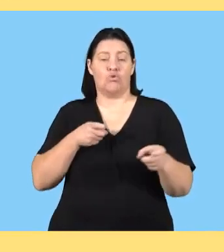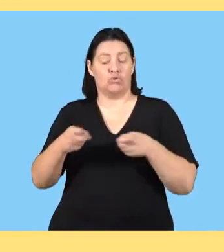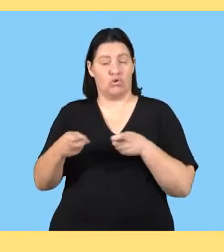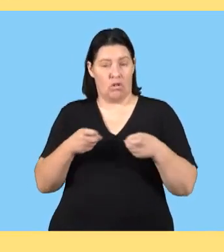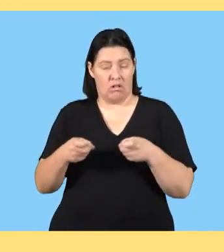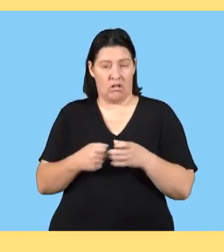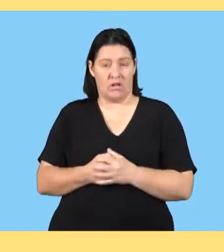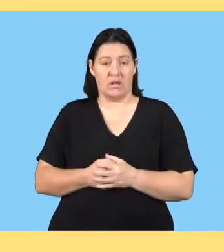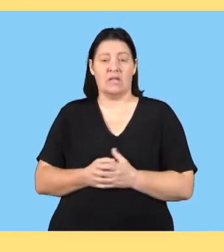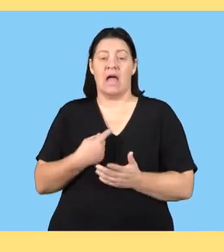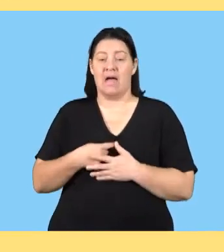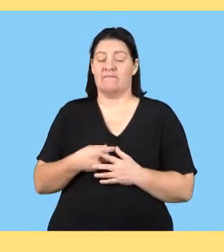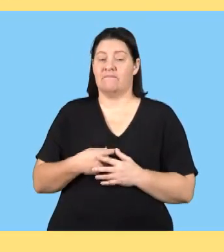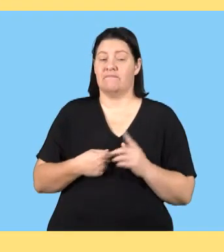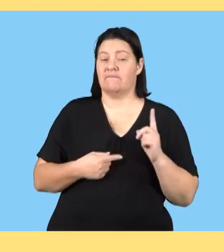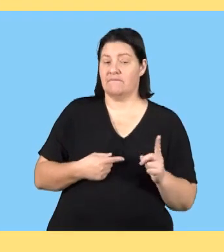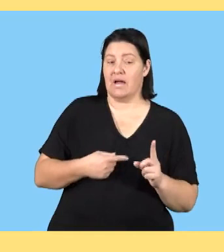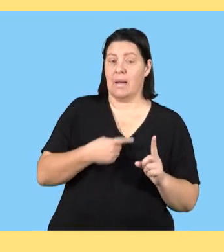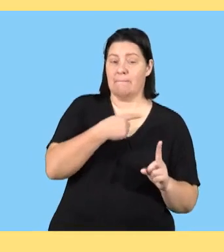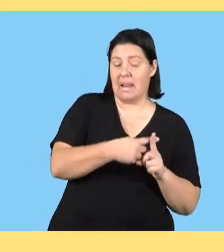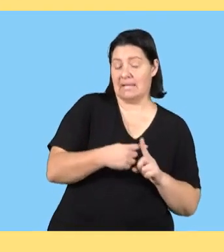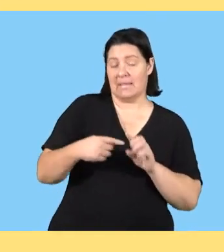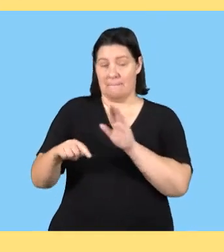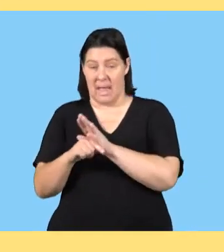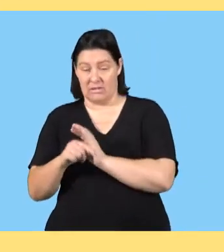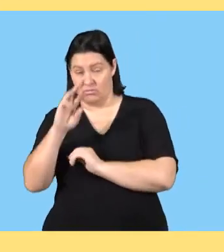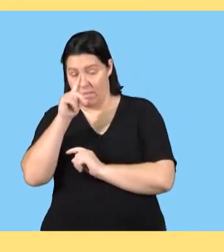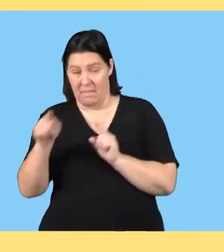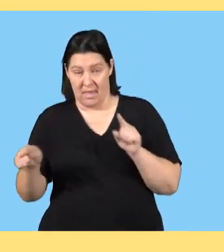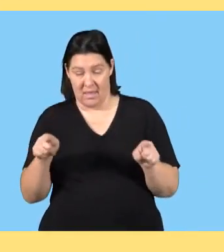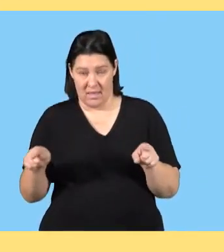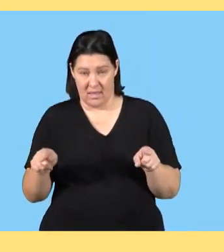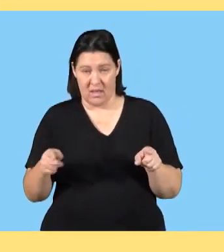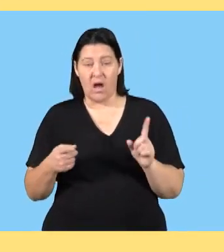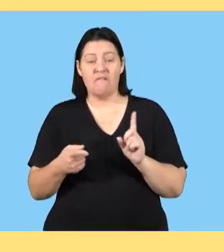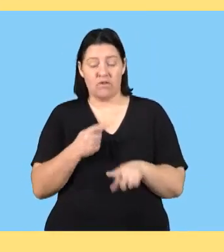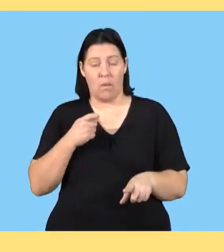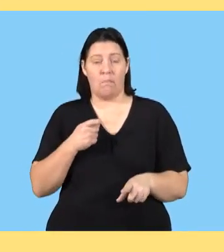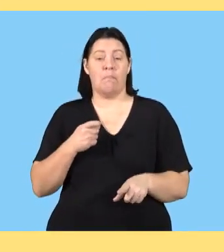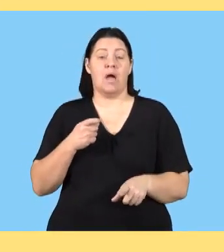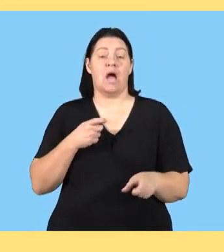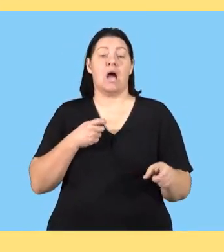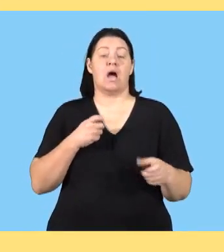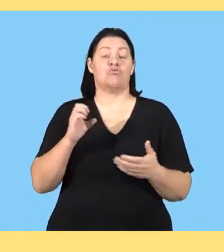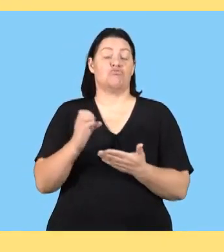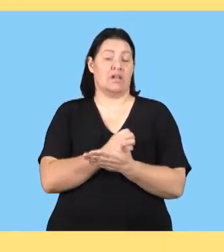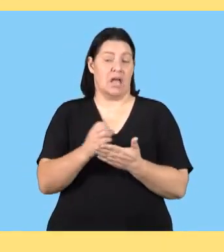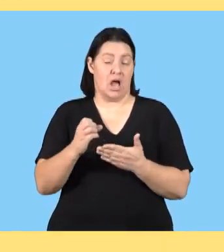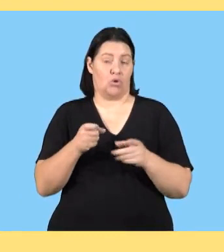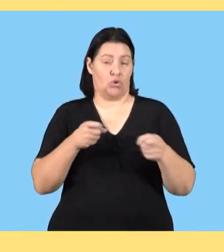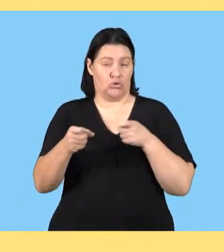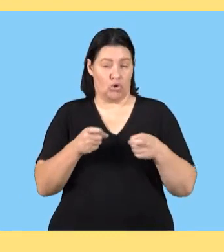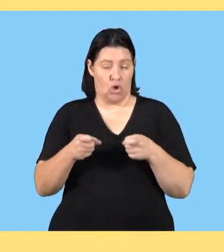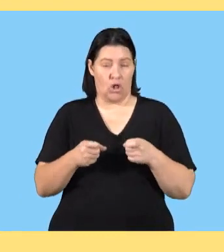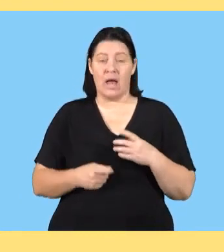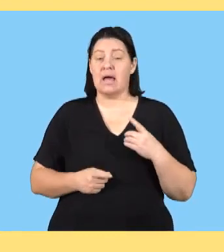control. Remember, on the debit side is a plus, on the credit side is a minus, which is different from the creditor's control, because the creditor's